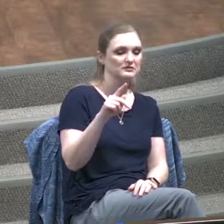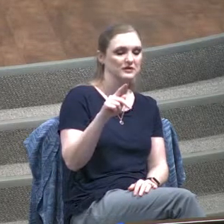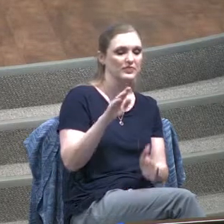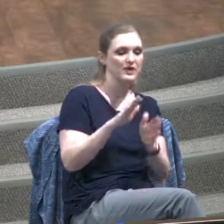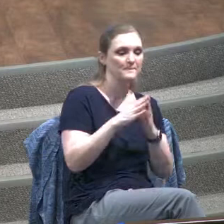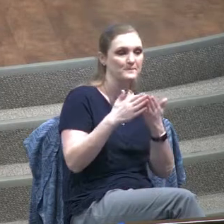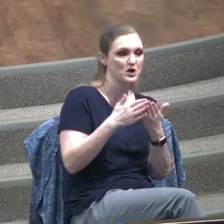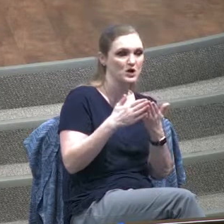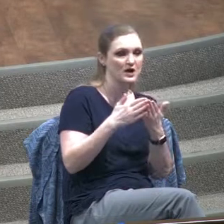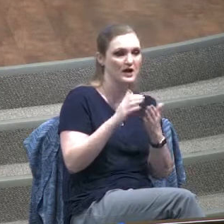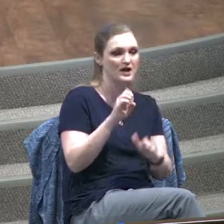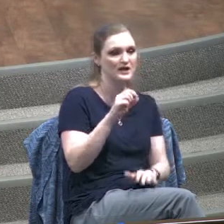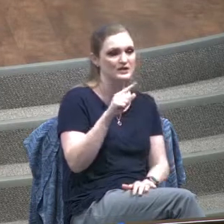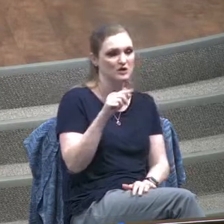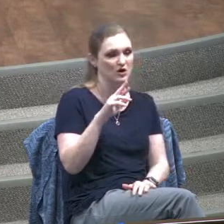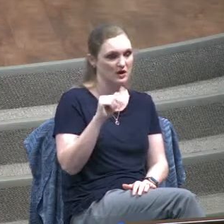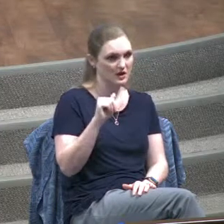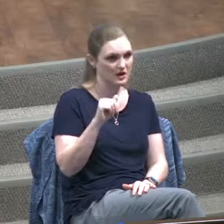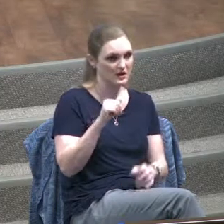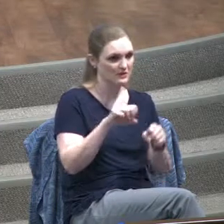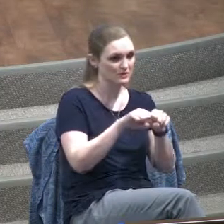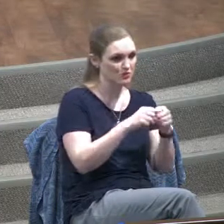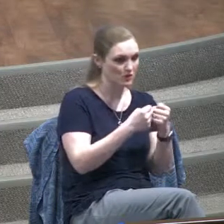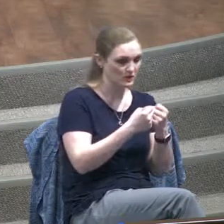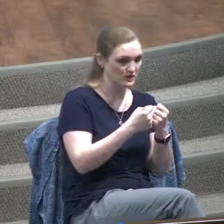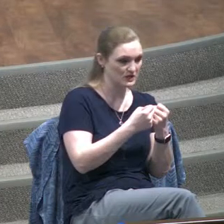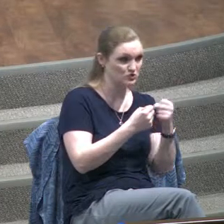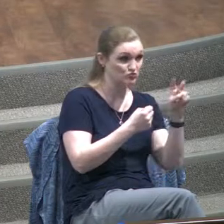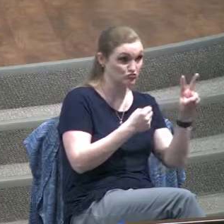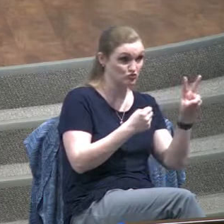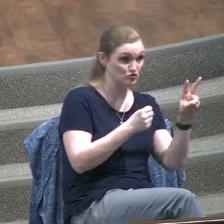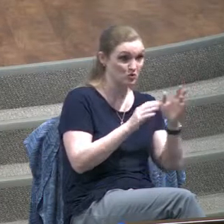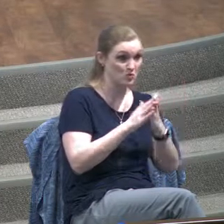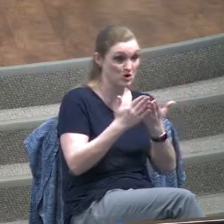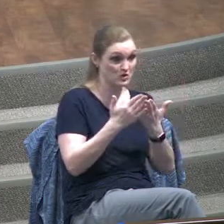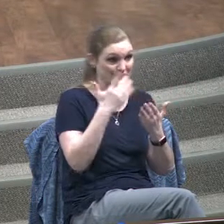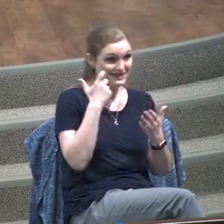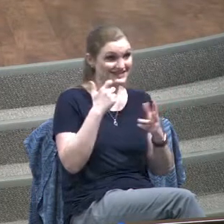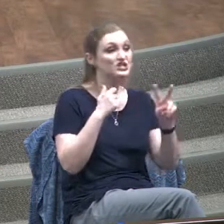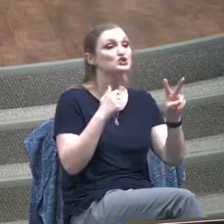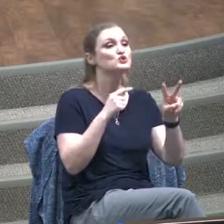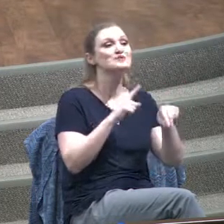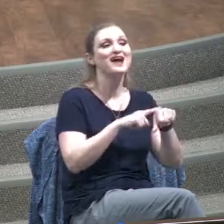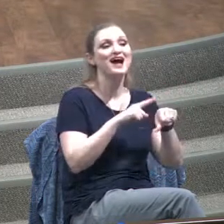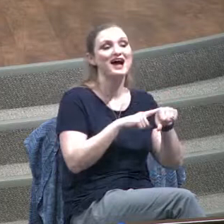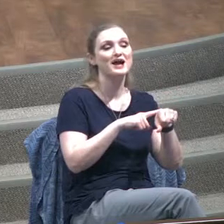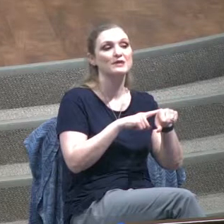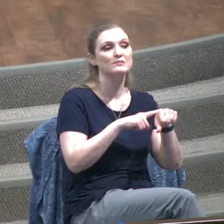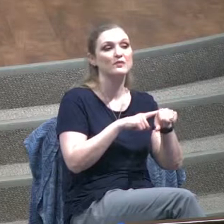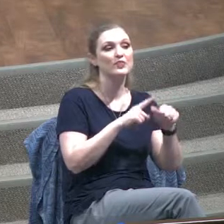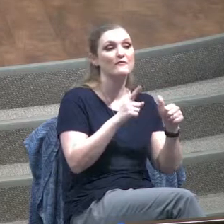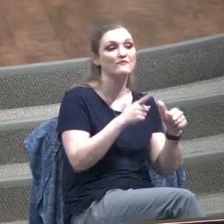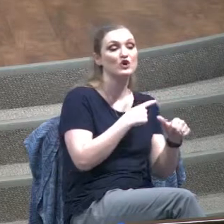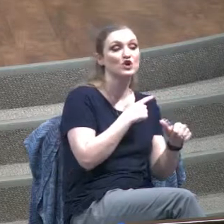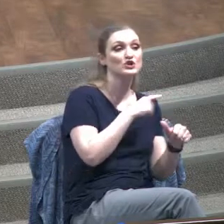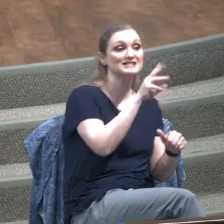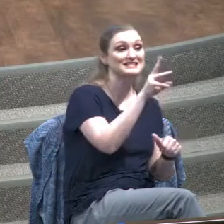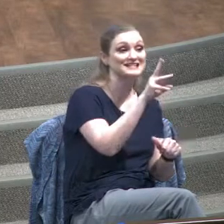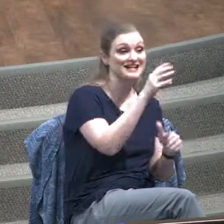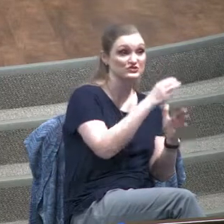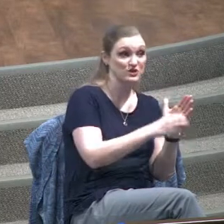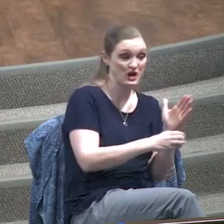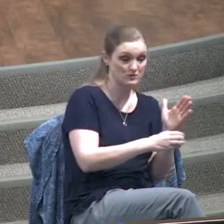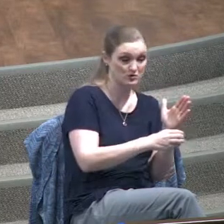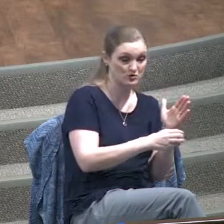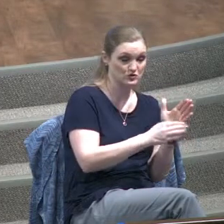book of Ezra can actually be broken into two books because it covers two time periods. The first 6